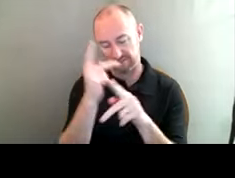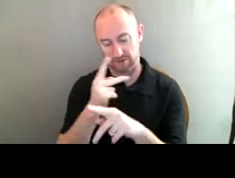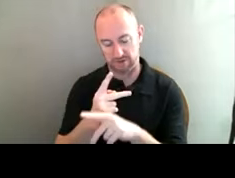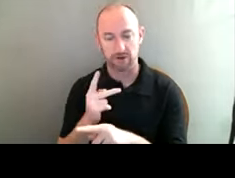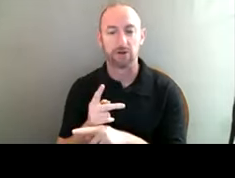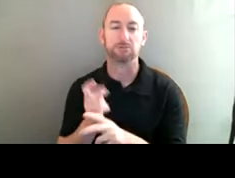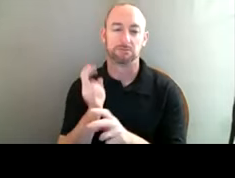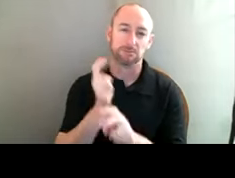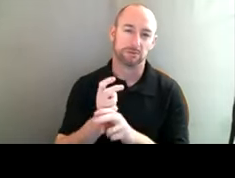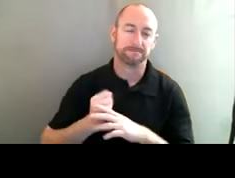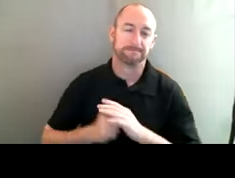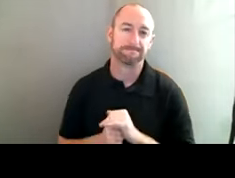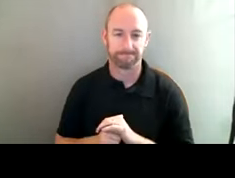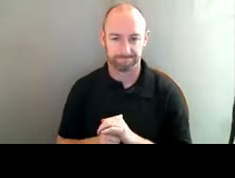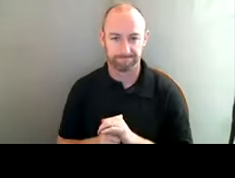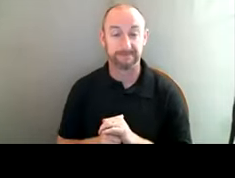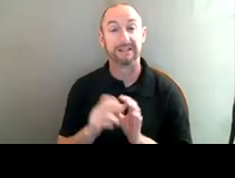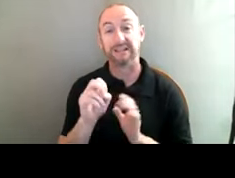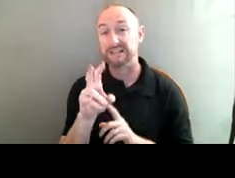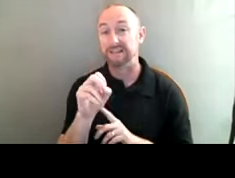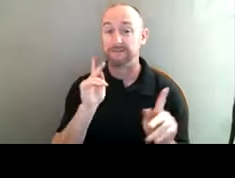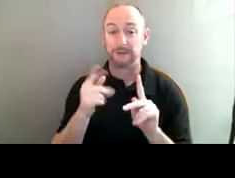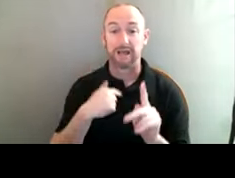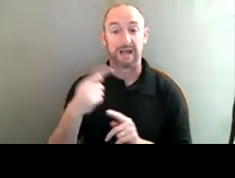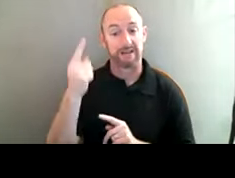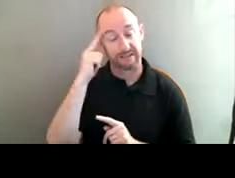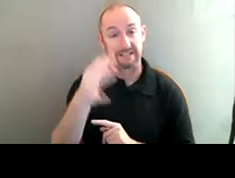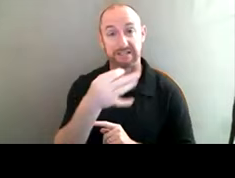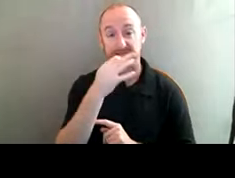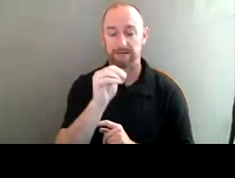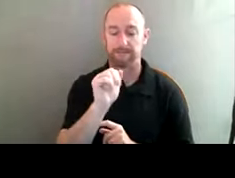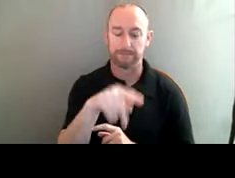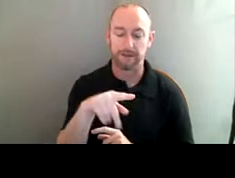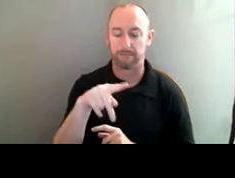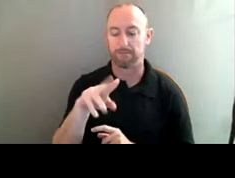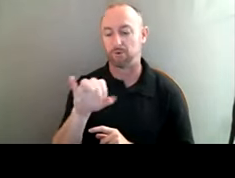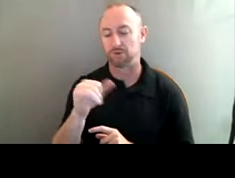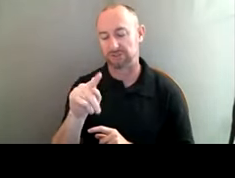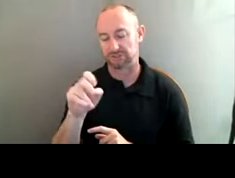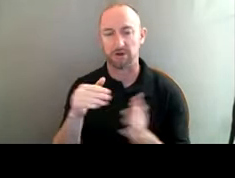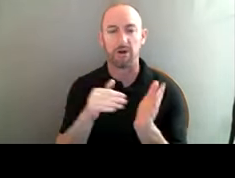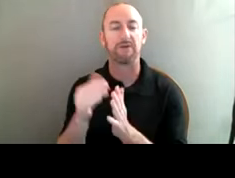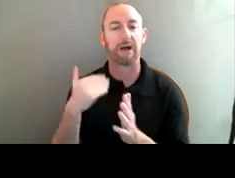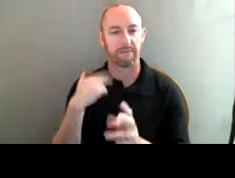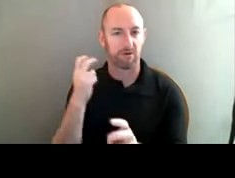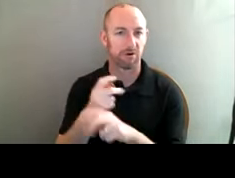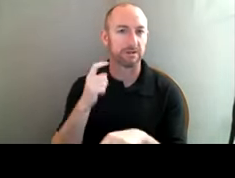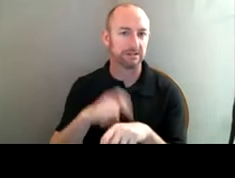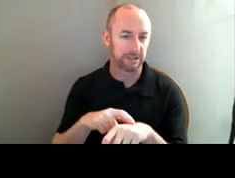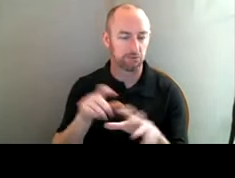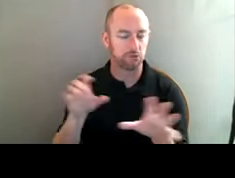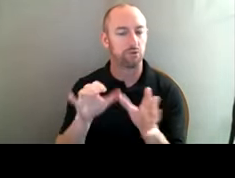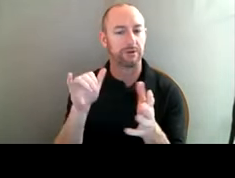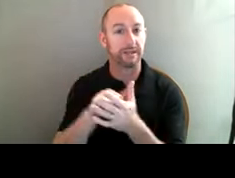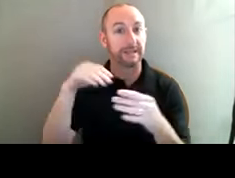is very hard. Even people that I think are, you know, experts in the map projection field often have a difficult time just doing that